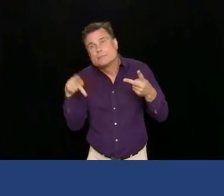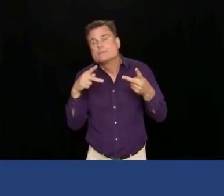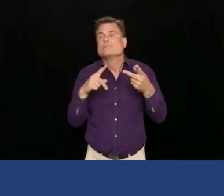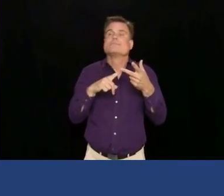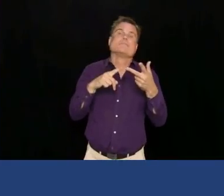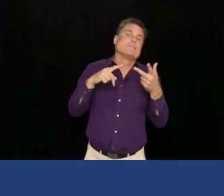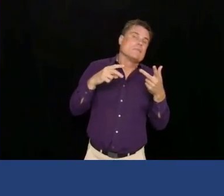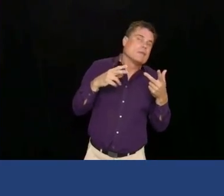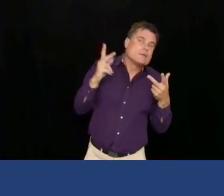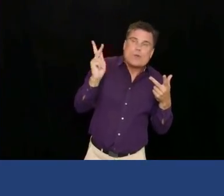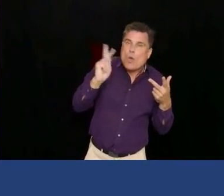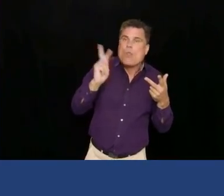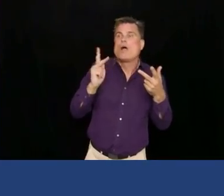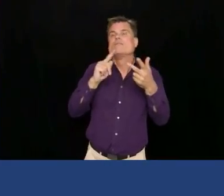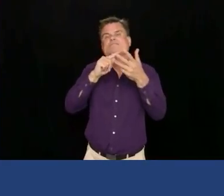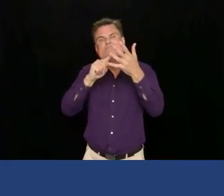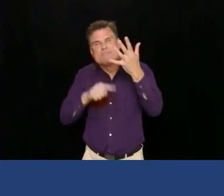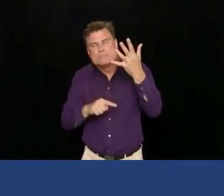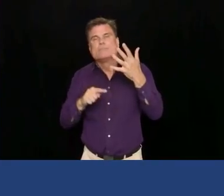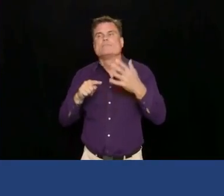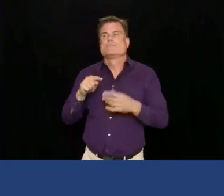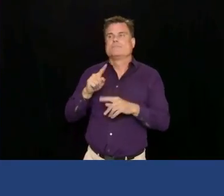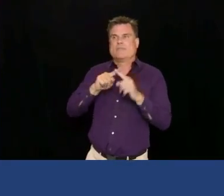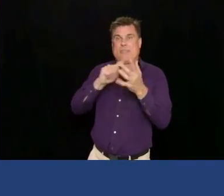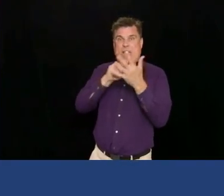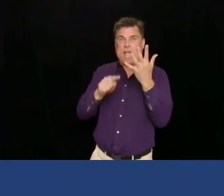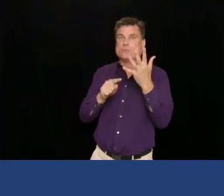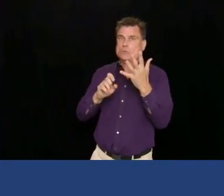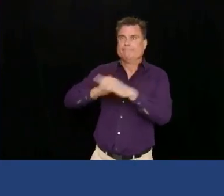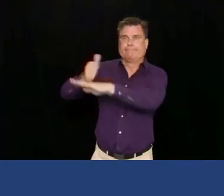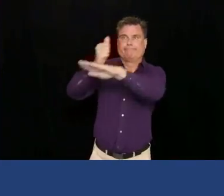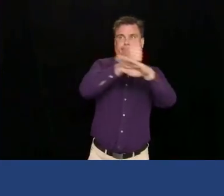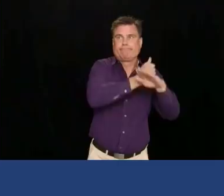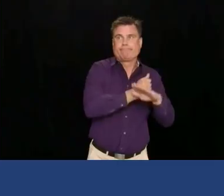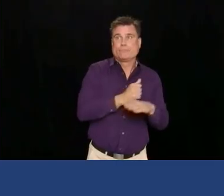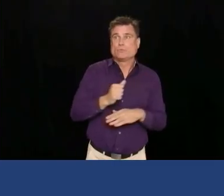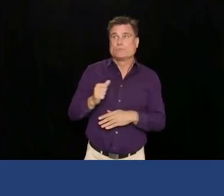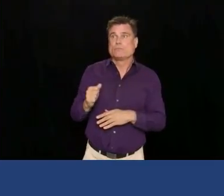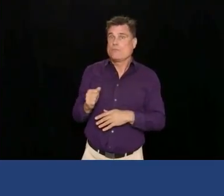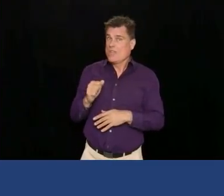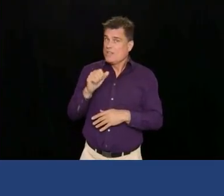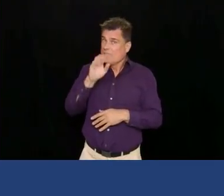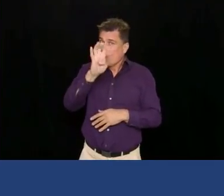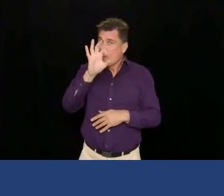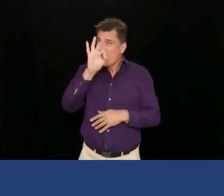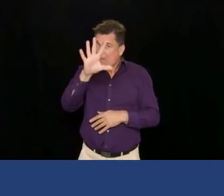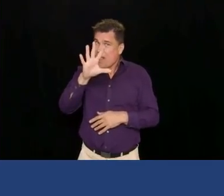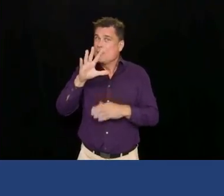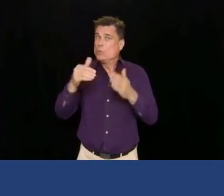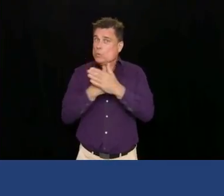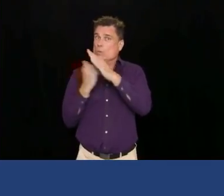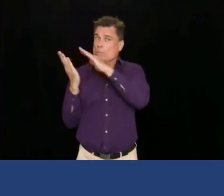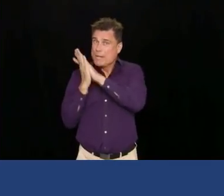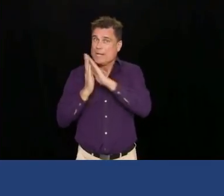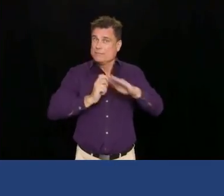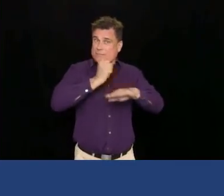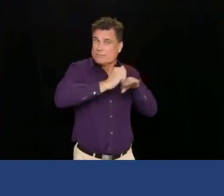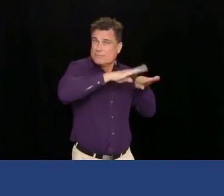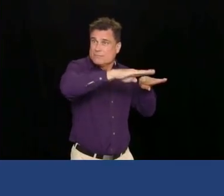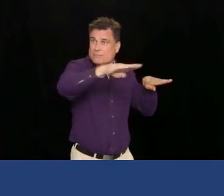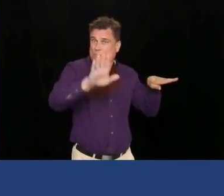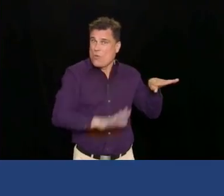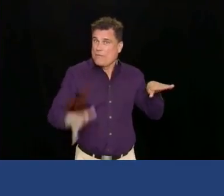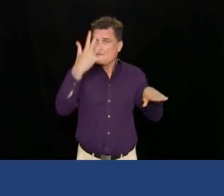Together, these requests for proposals represent 495 new beds across Interior Region. We looked at